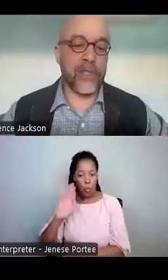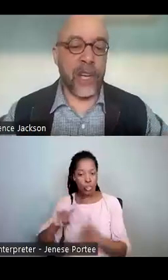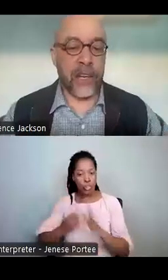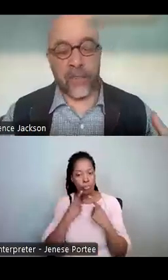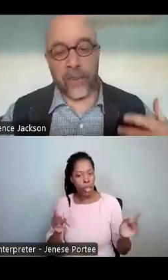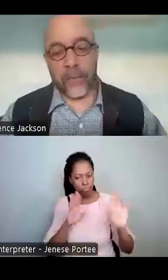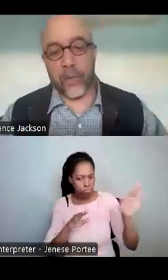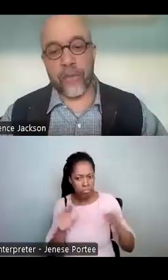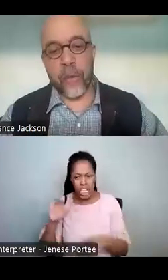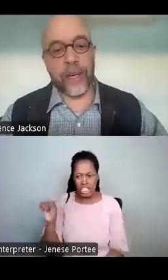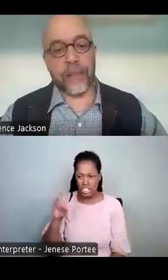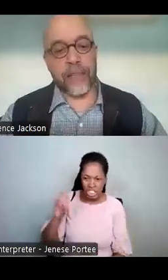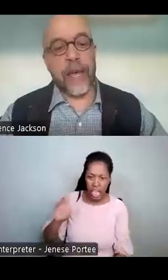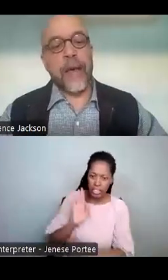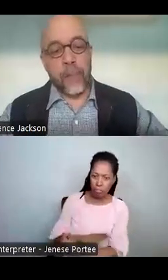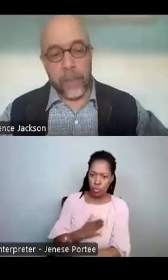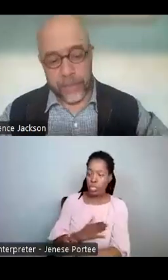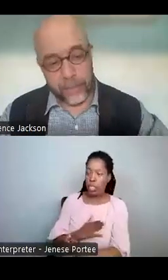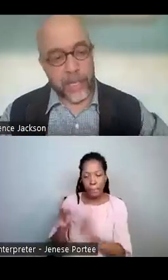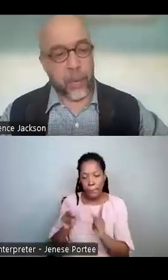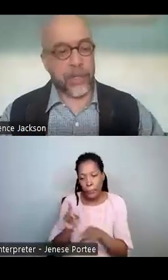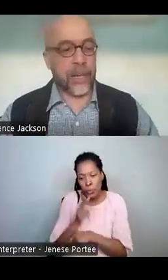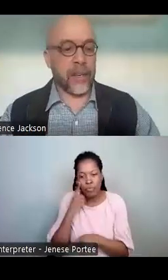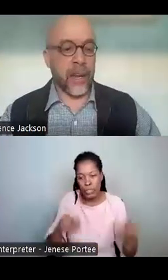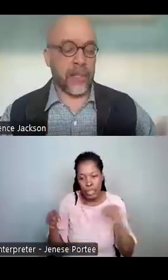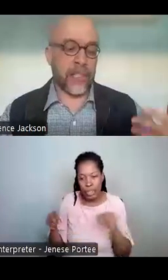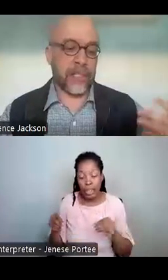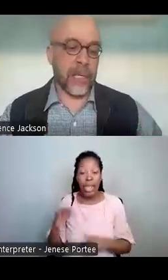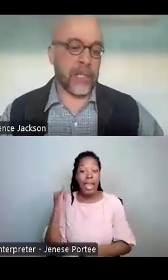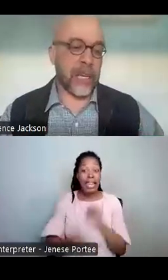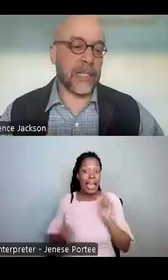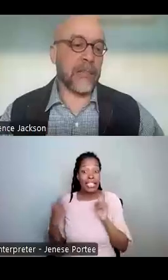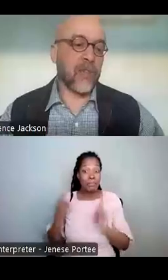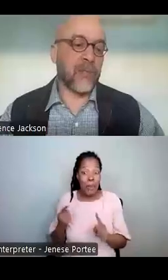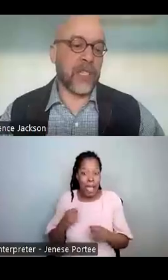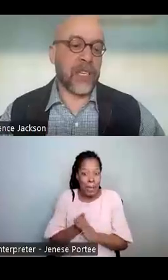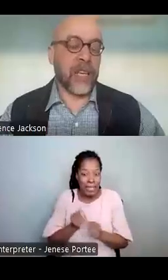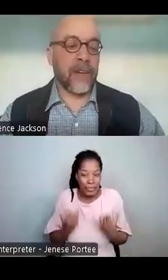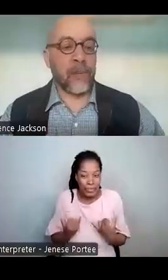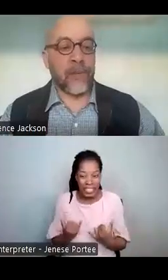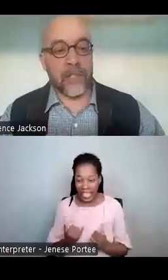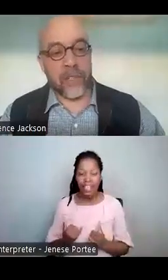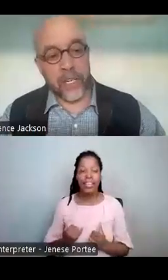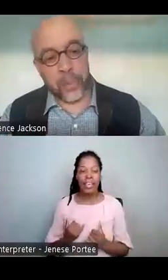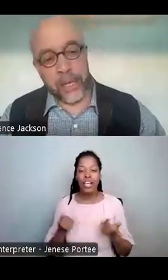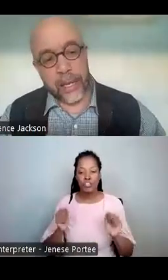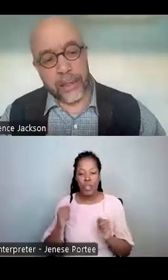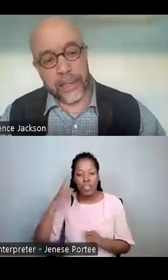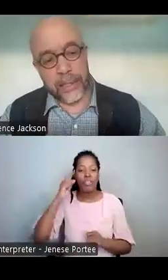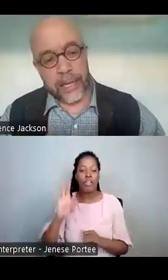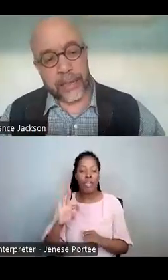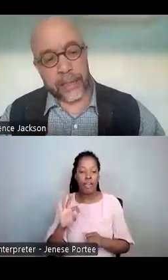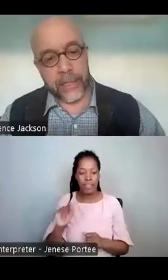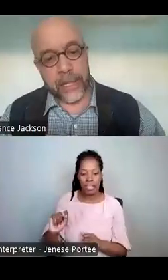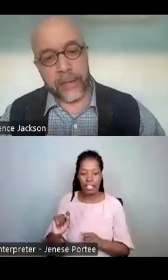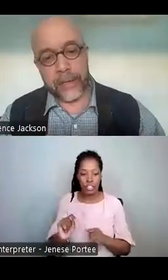using jazz as a sort of a marketing thing. But the last point that I have a chance to make today is to think of the two figures. So there's Billie Holiday's